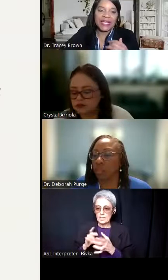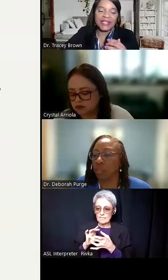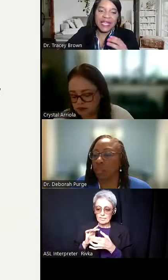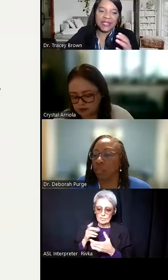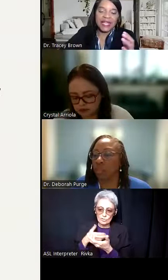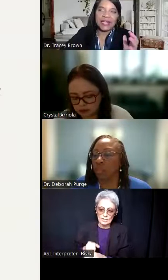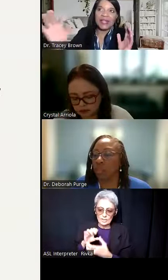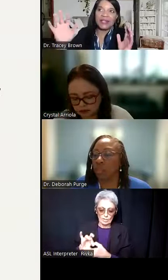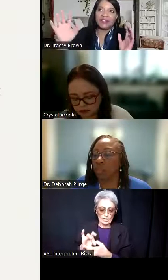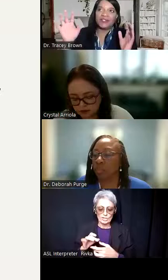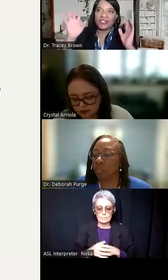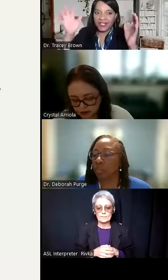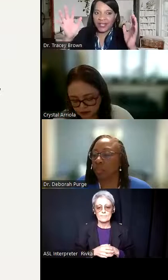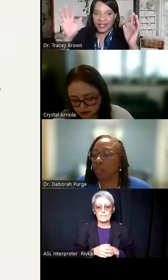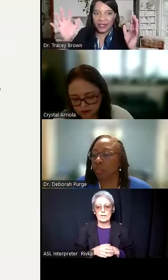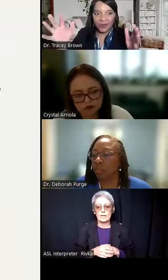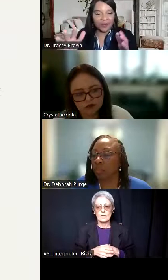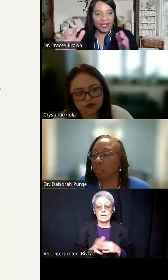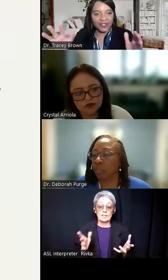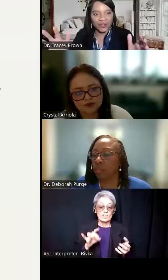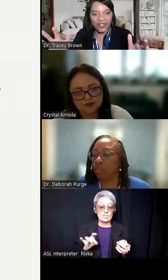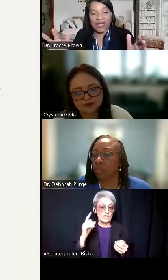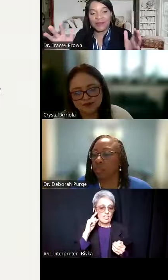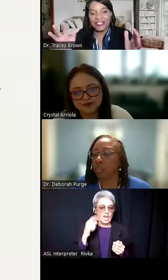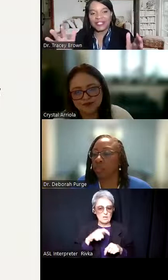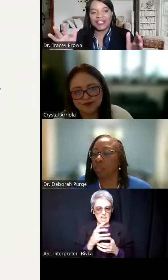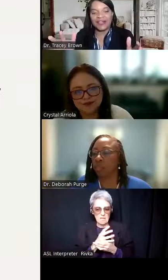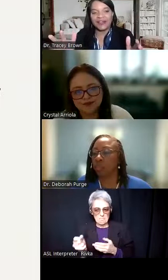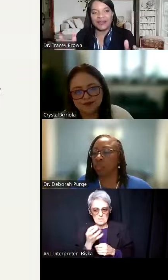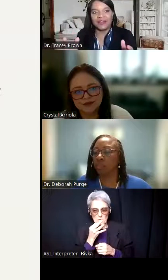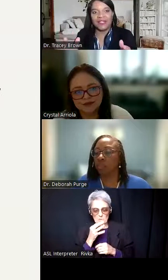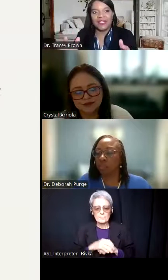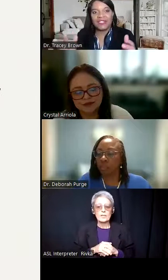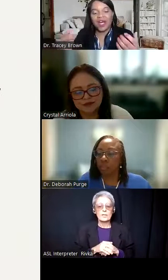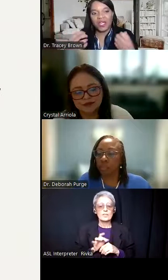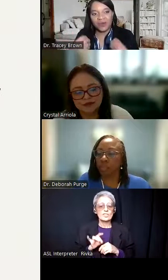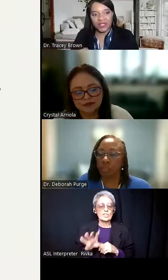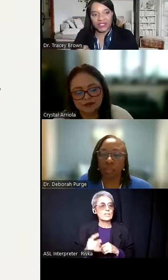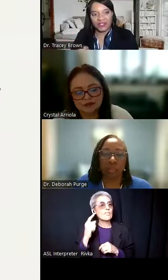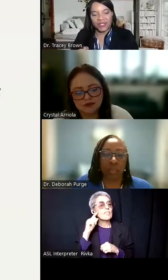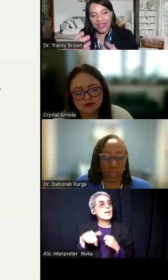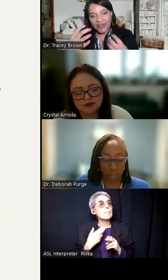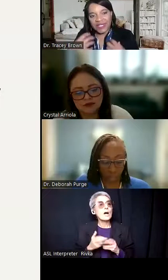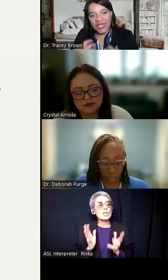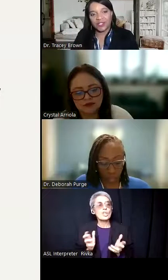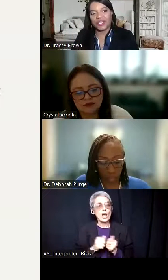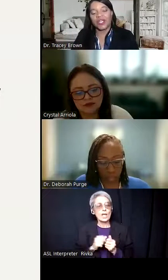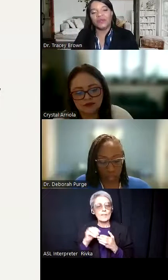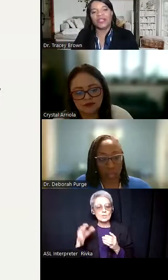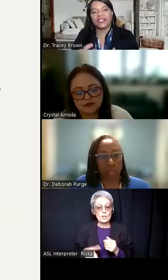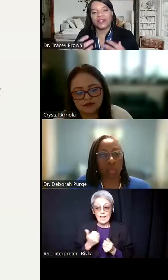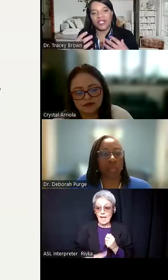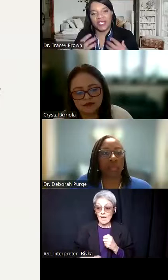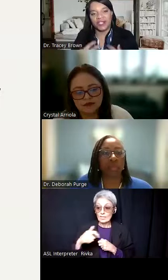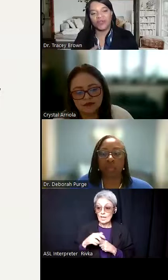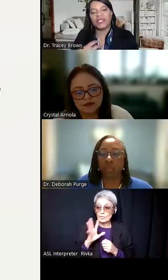And just the thought, and I know we're running short on time, but just the thought of talking with a student, every time you're talking with